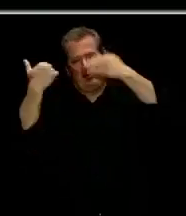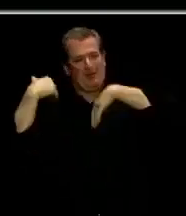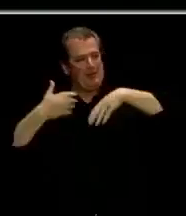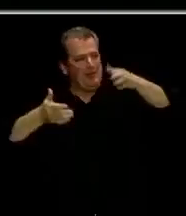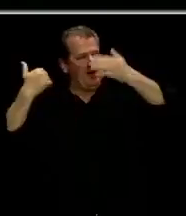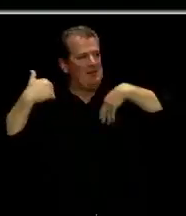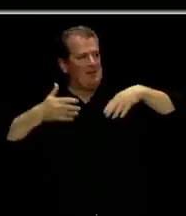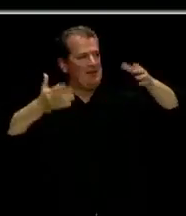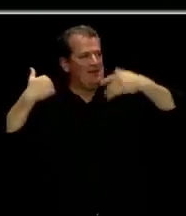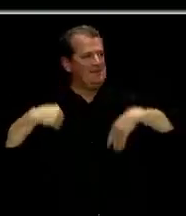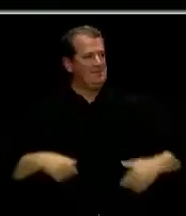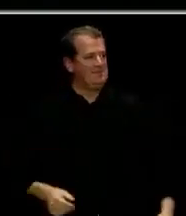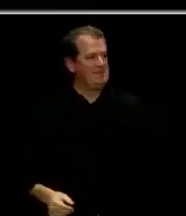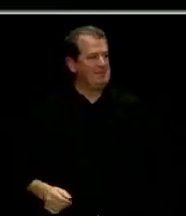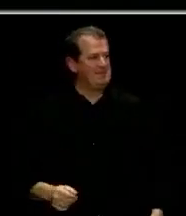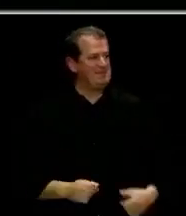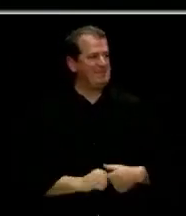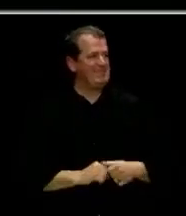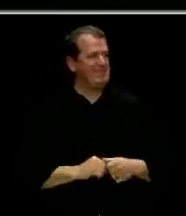on up.